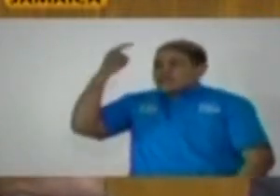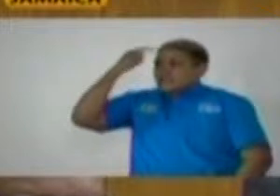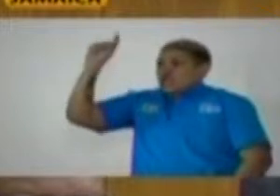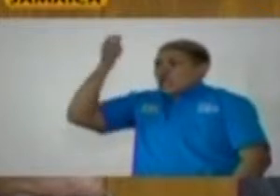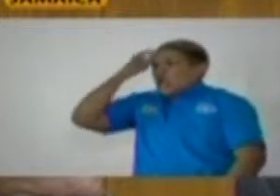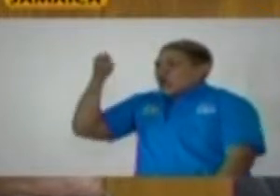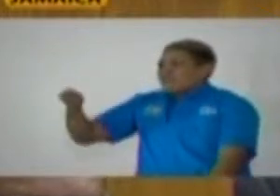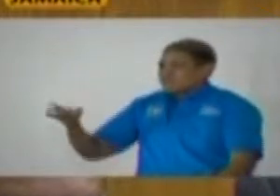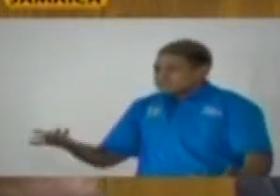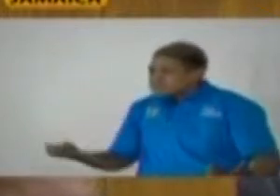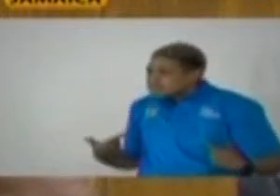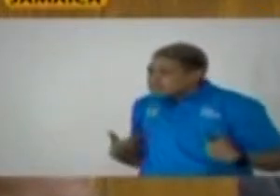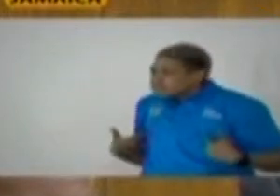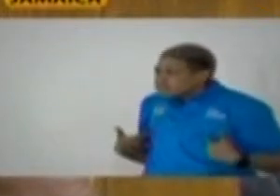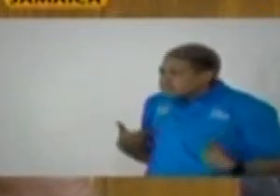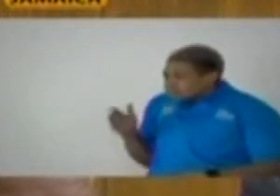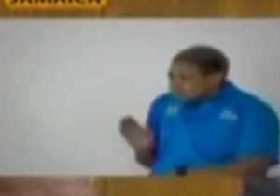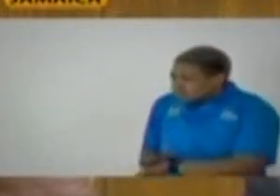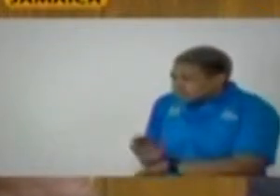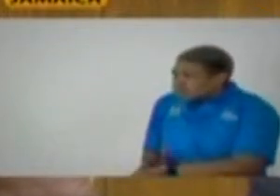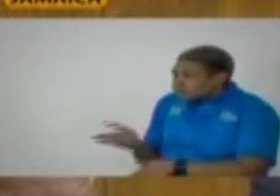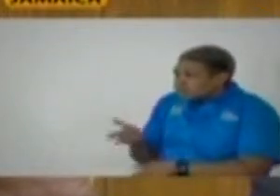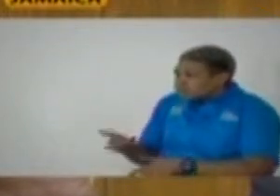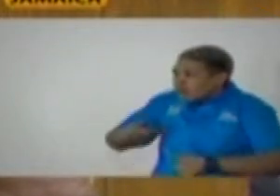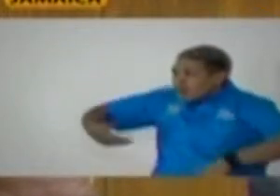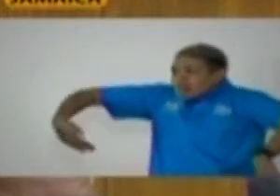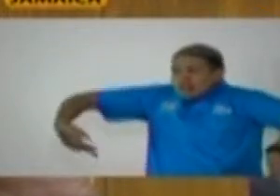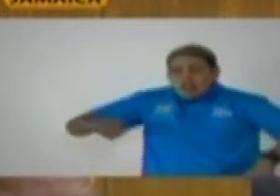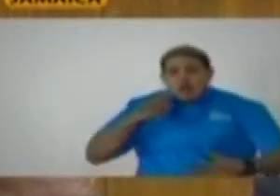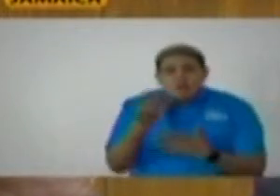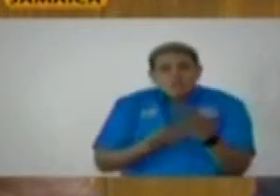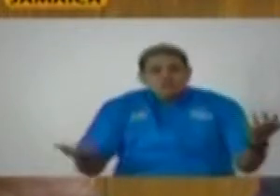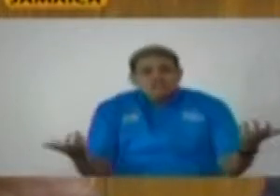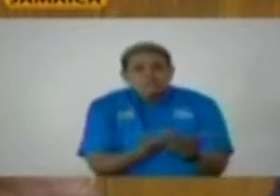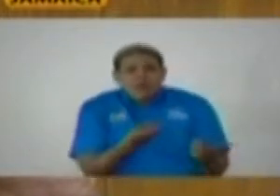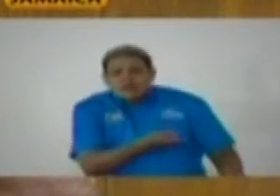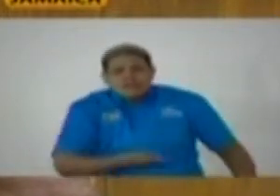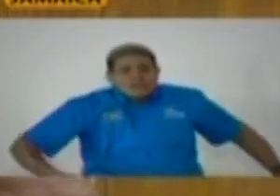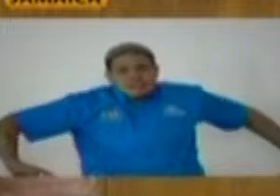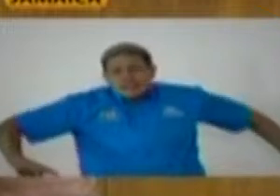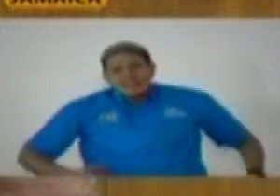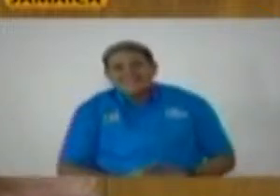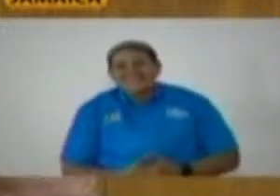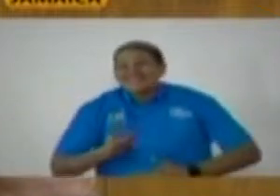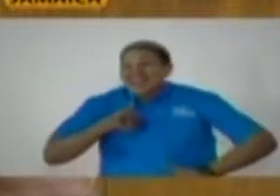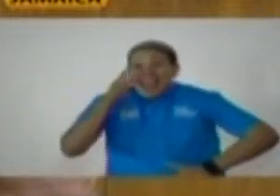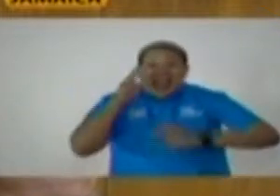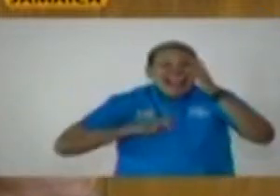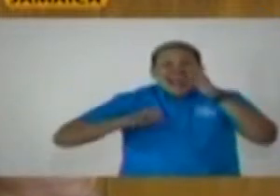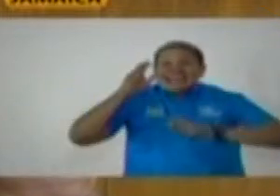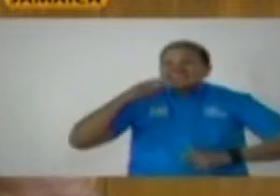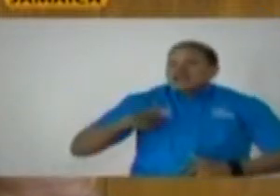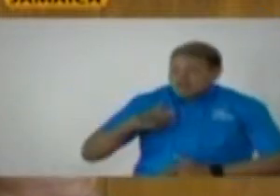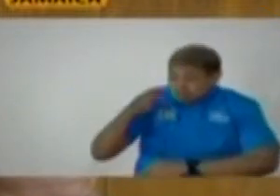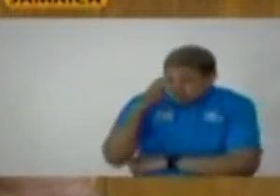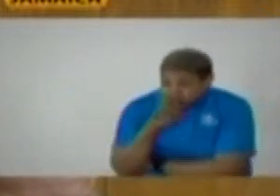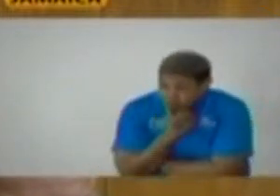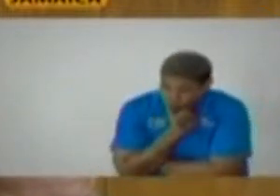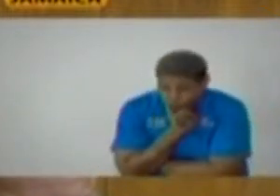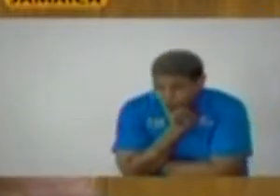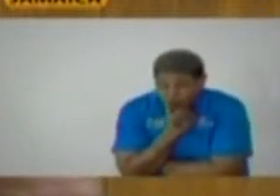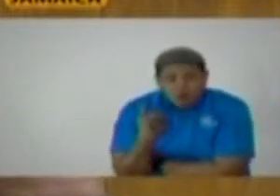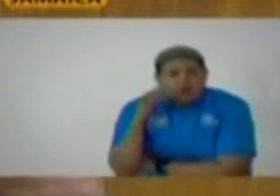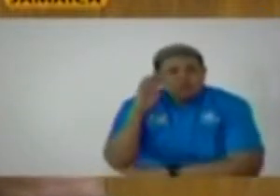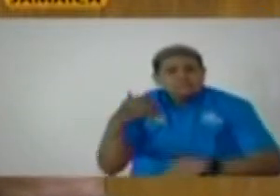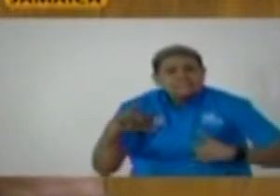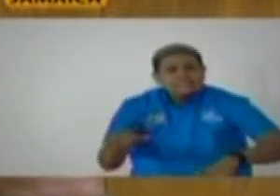government does not consult with them or budget in their interests. I am listening, I have listened, and will